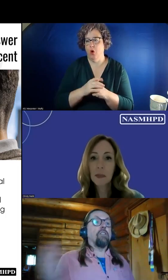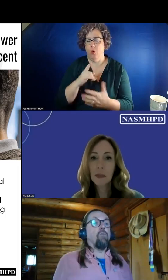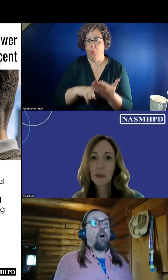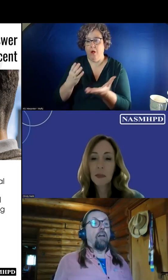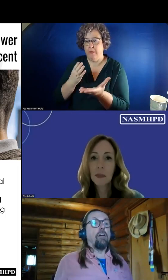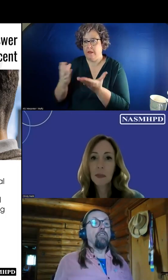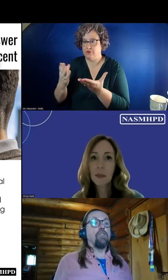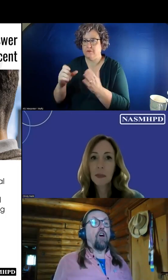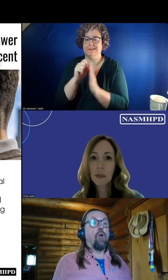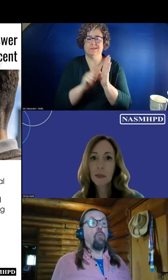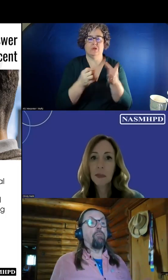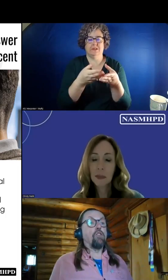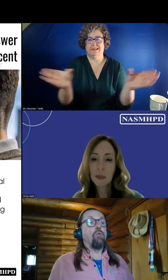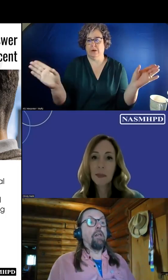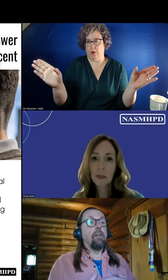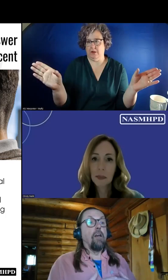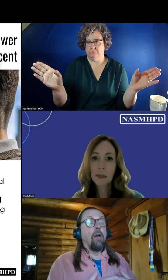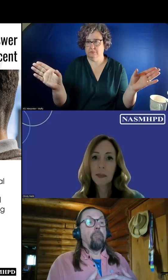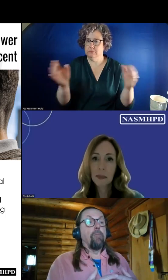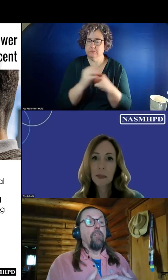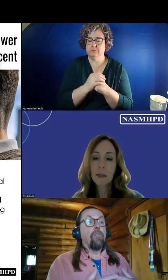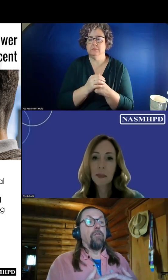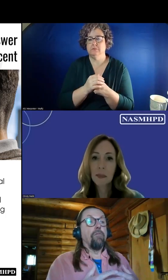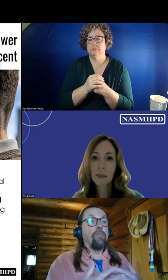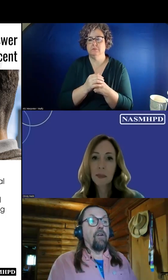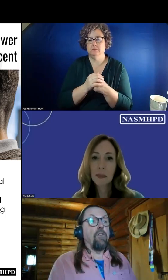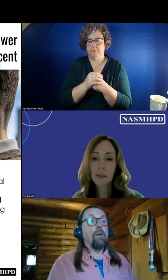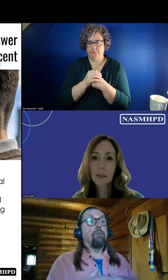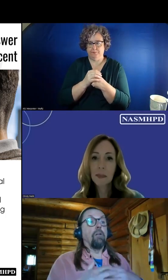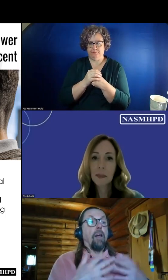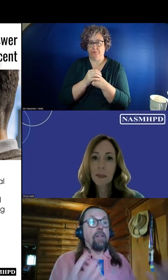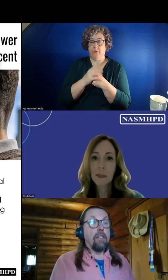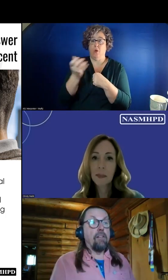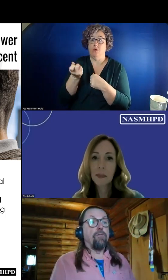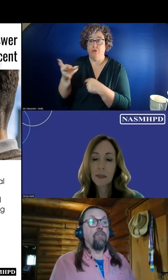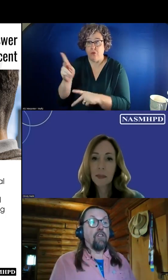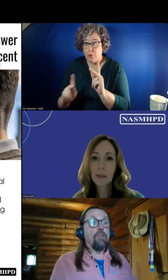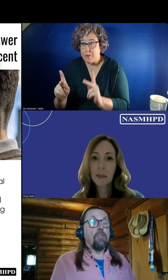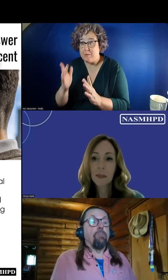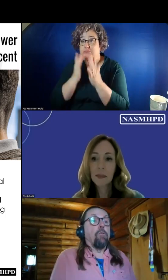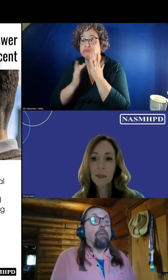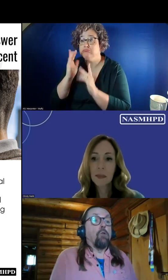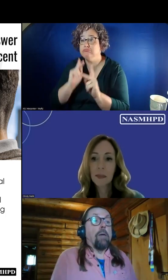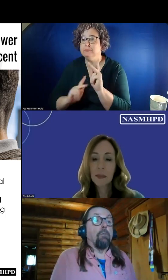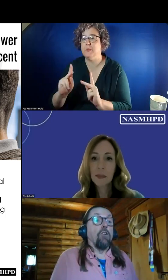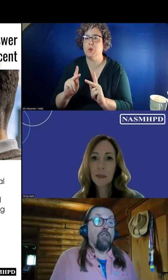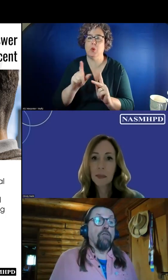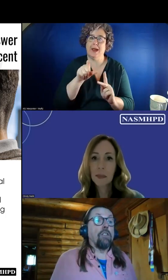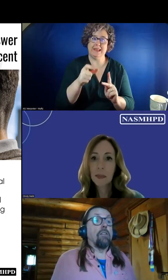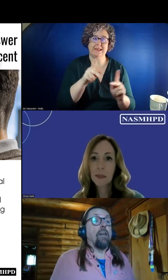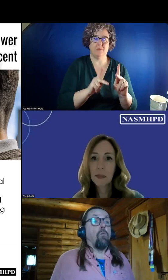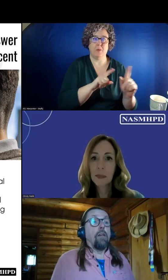are statewide. So between very few people and the need for for people to be able to